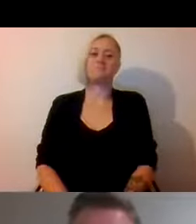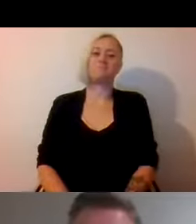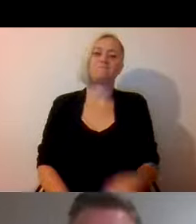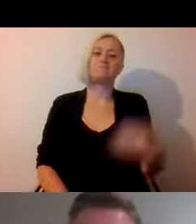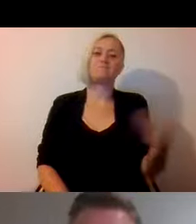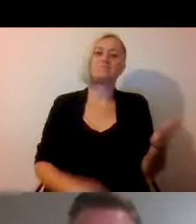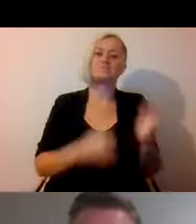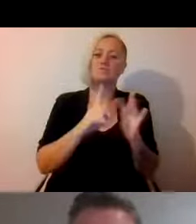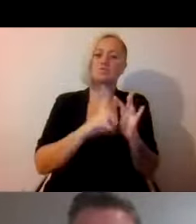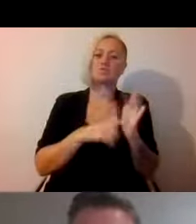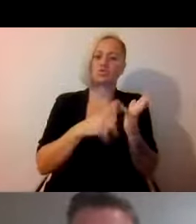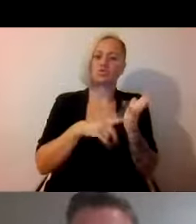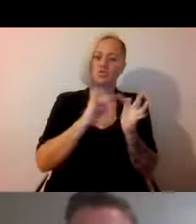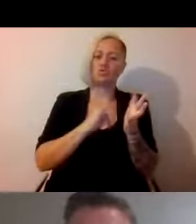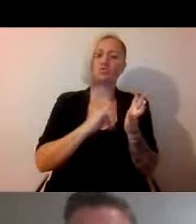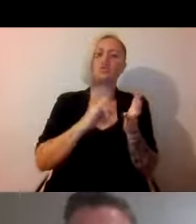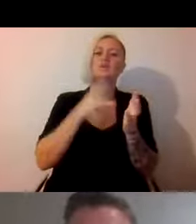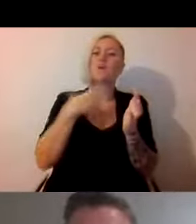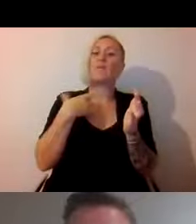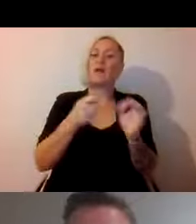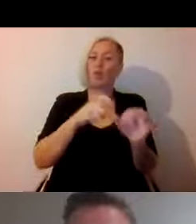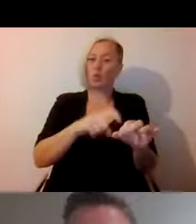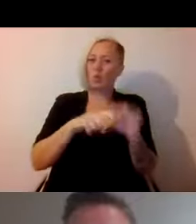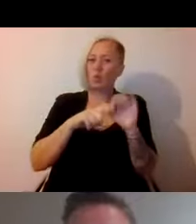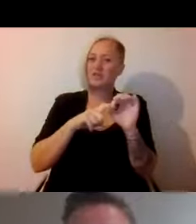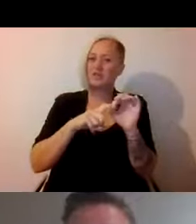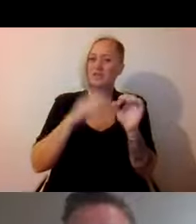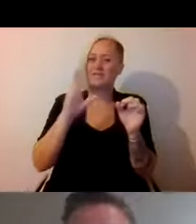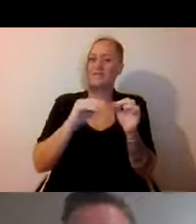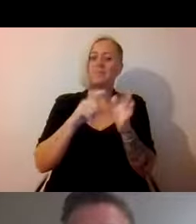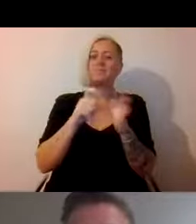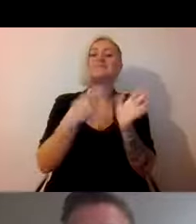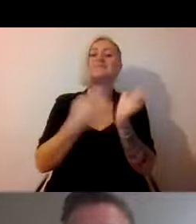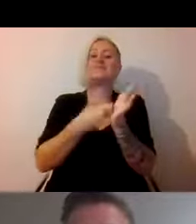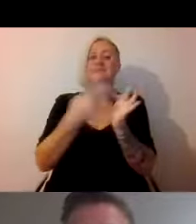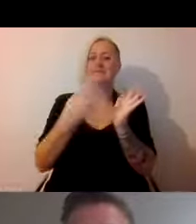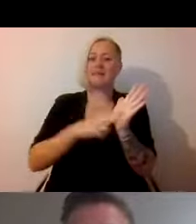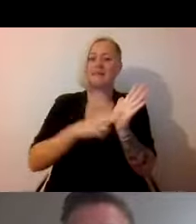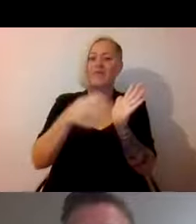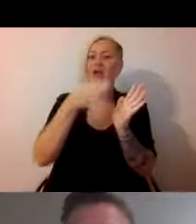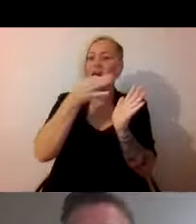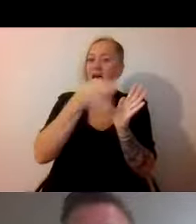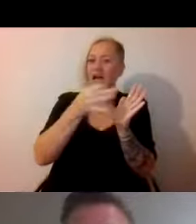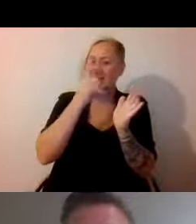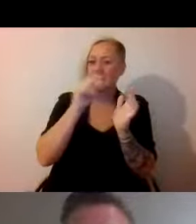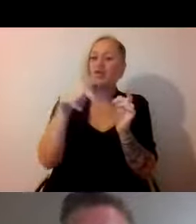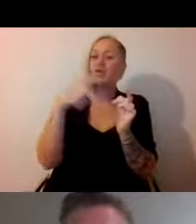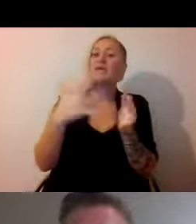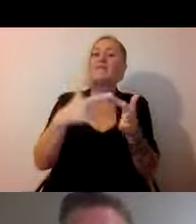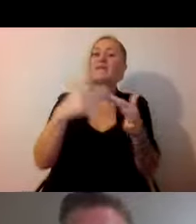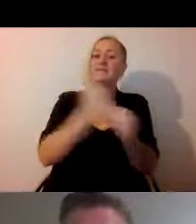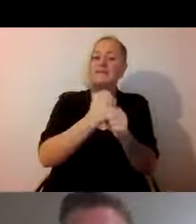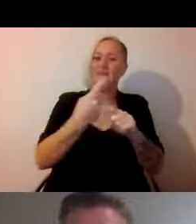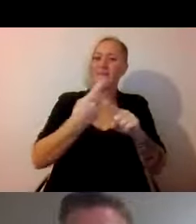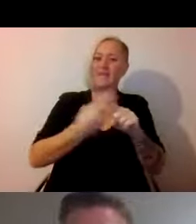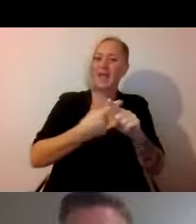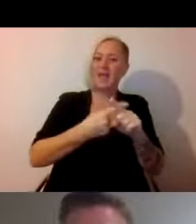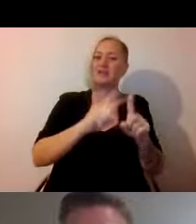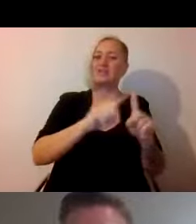We've had a question come through from Darren, who was asking if you might be able to give an example of an English sentence using keyword